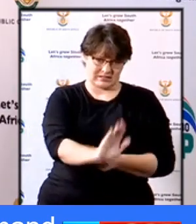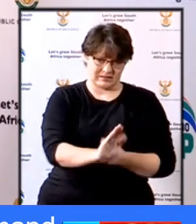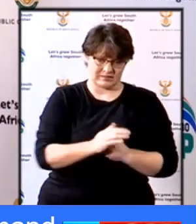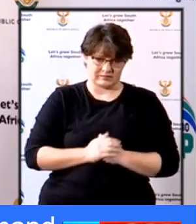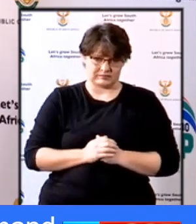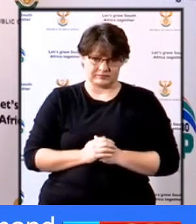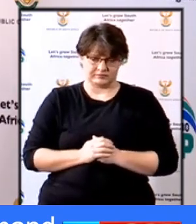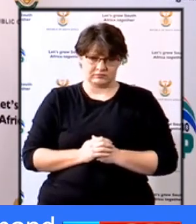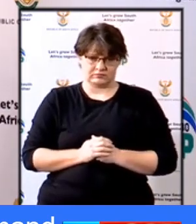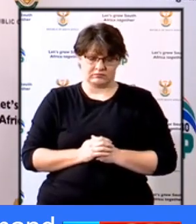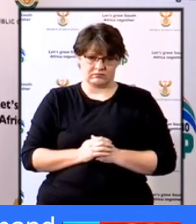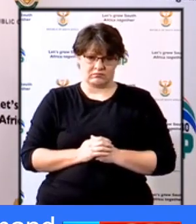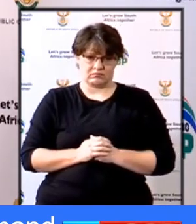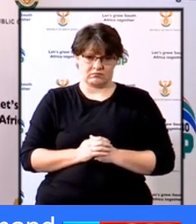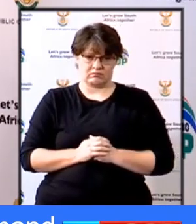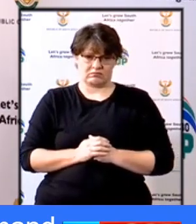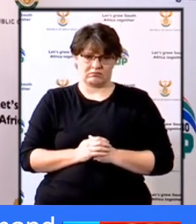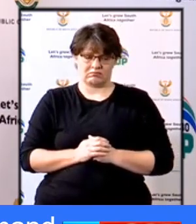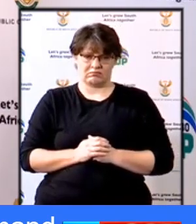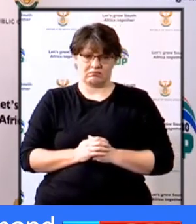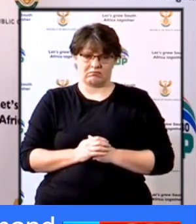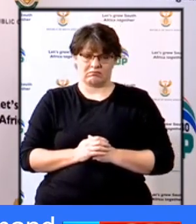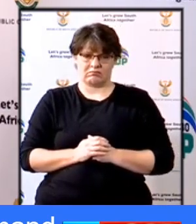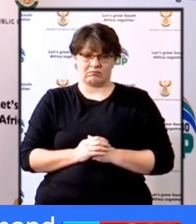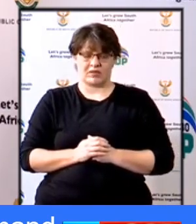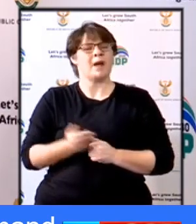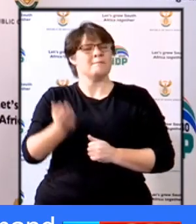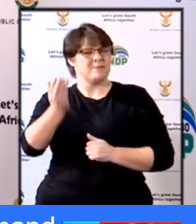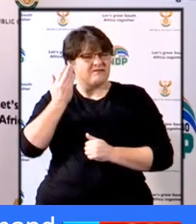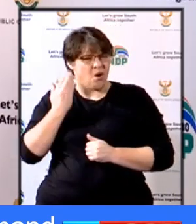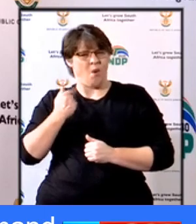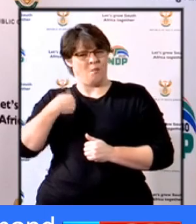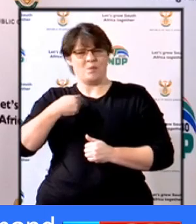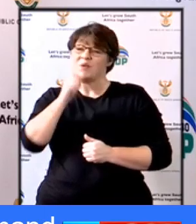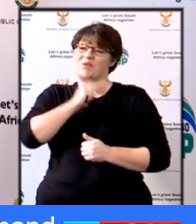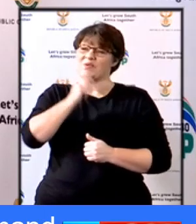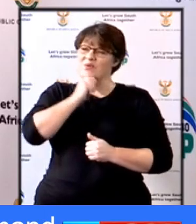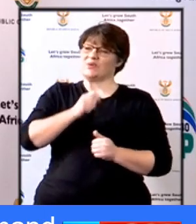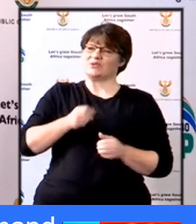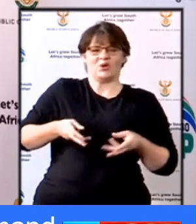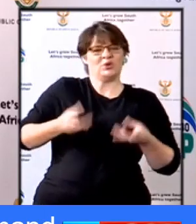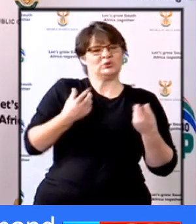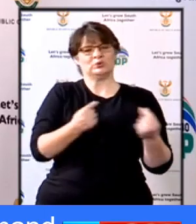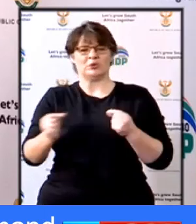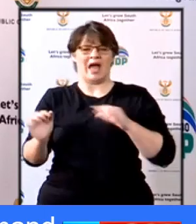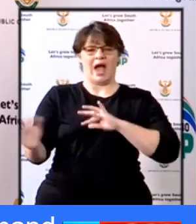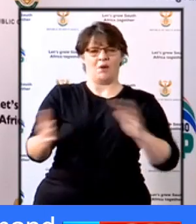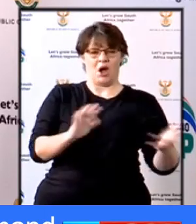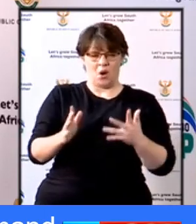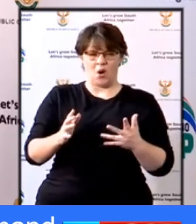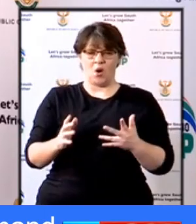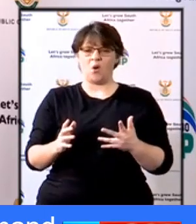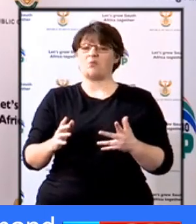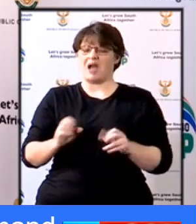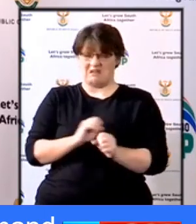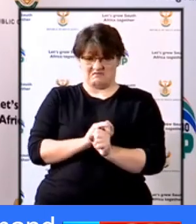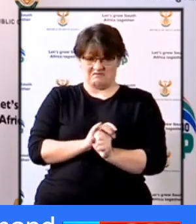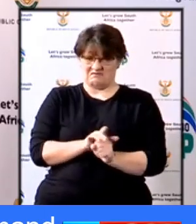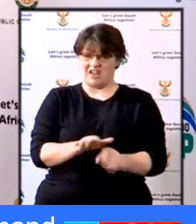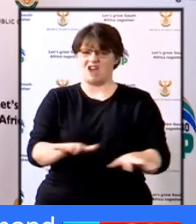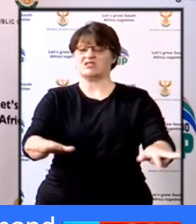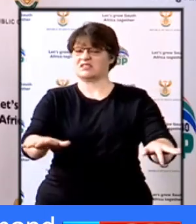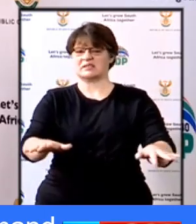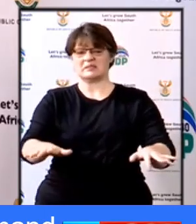Indeed, the virus has challenged our ways as a society and our various